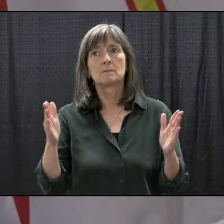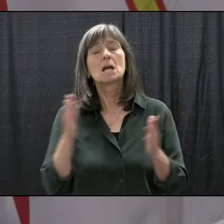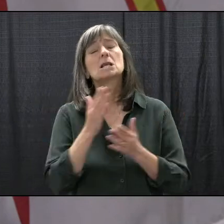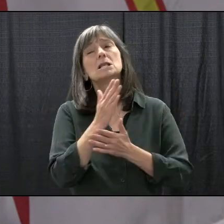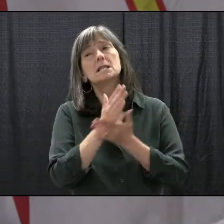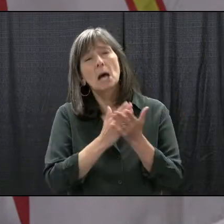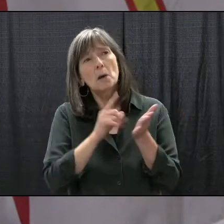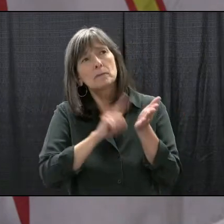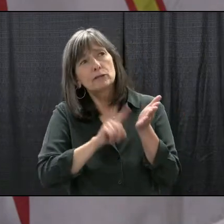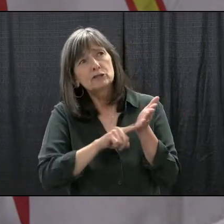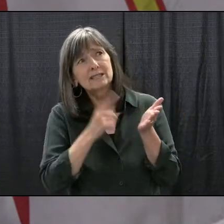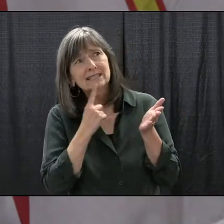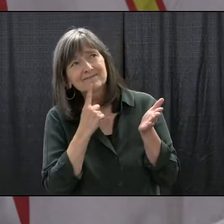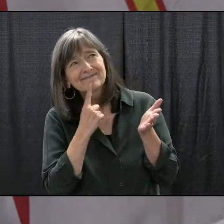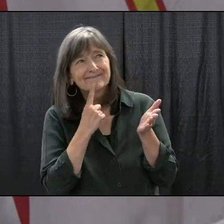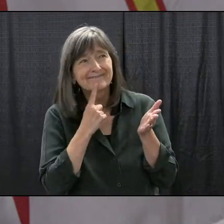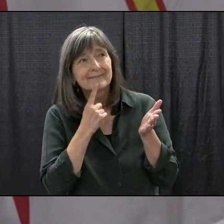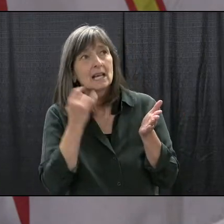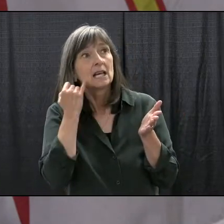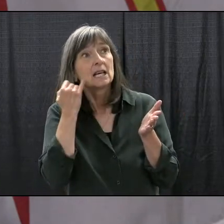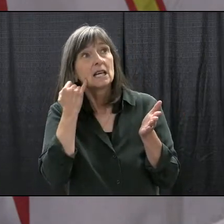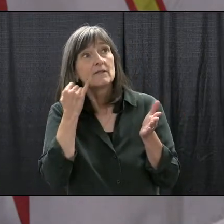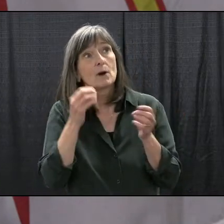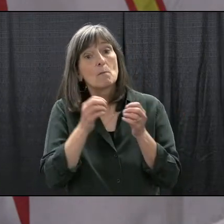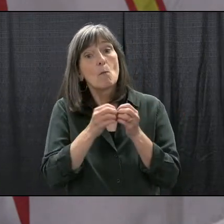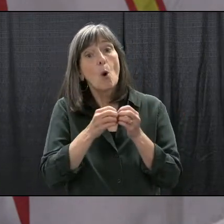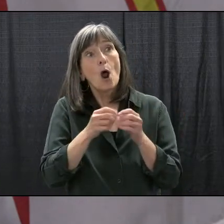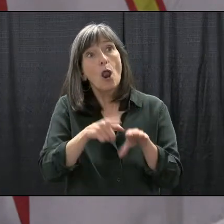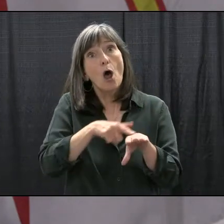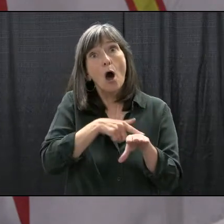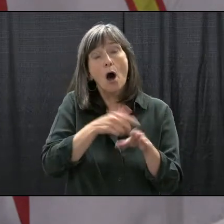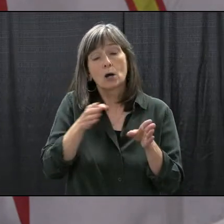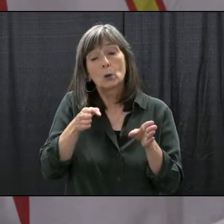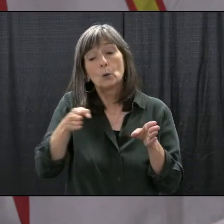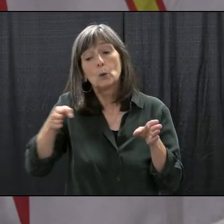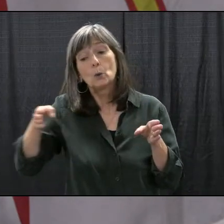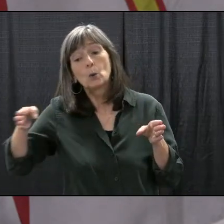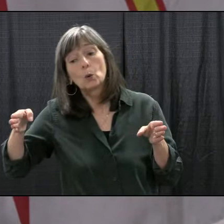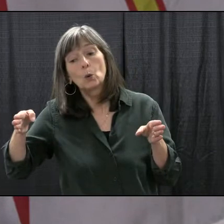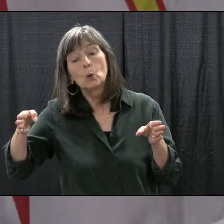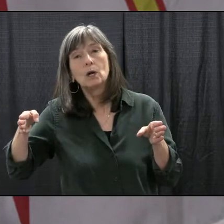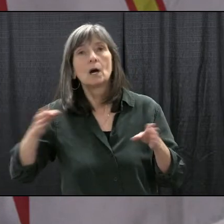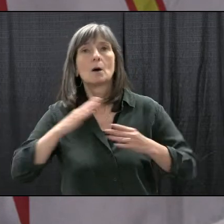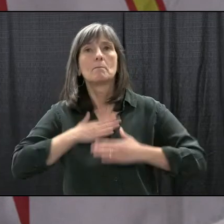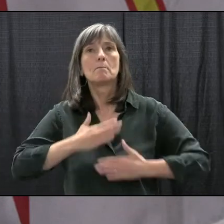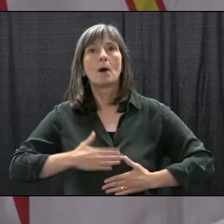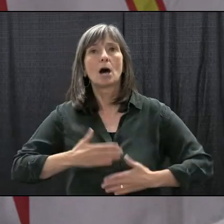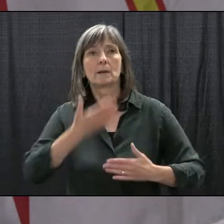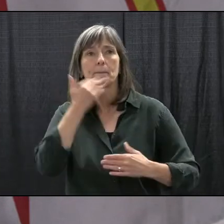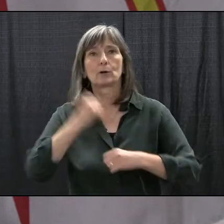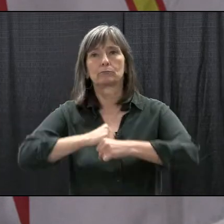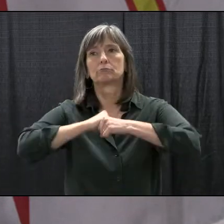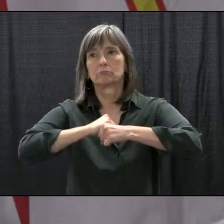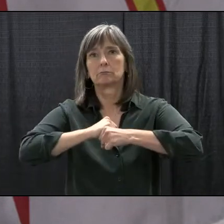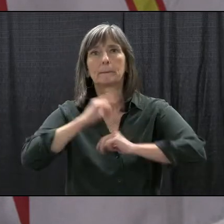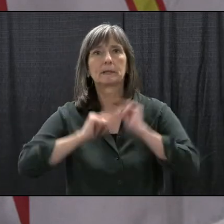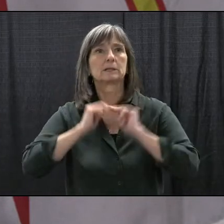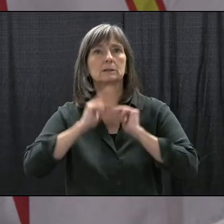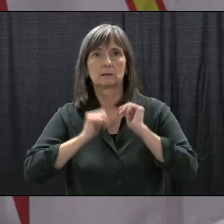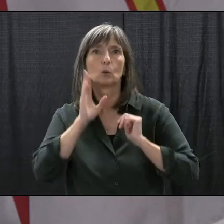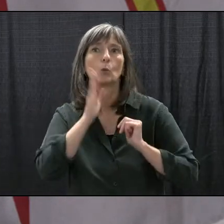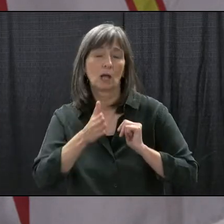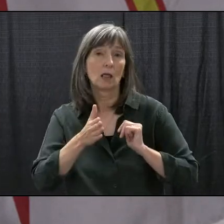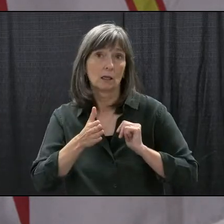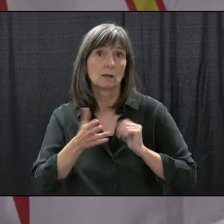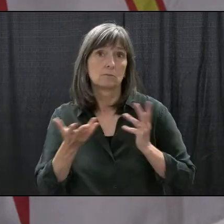to show that lengthening that interval between doses may give us a better immune response, which generally speaking will correlate into